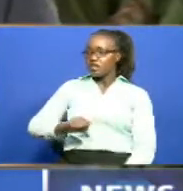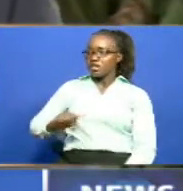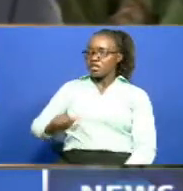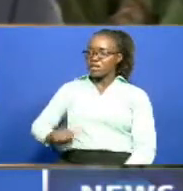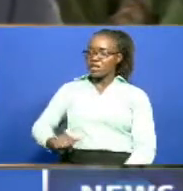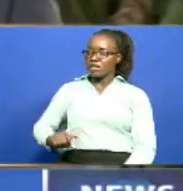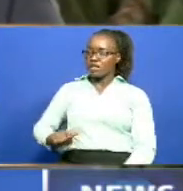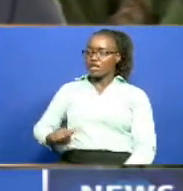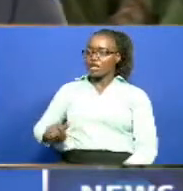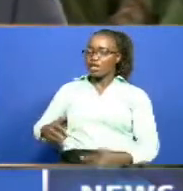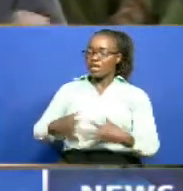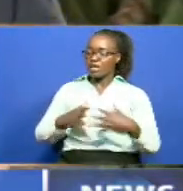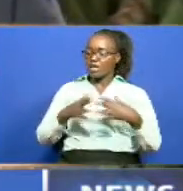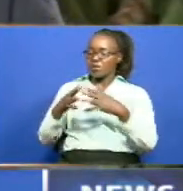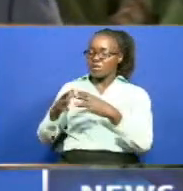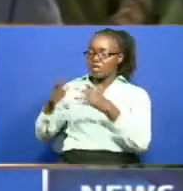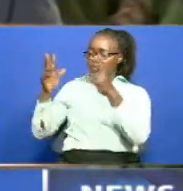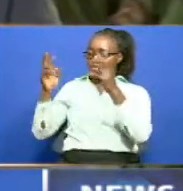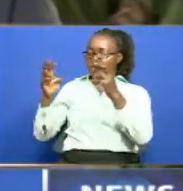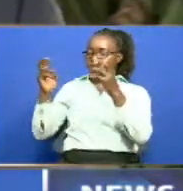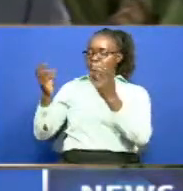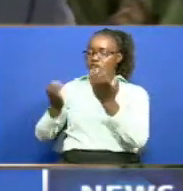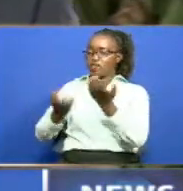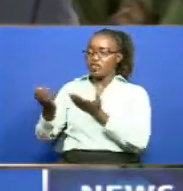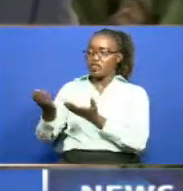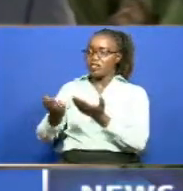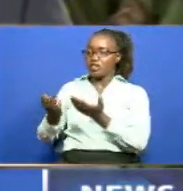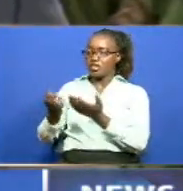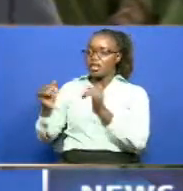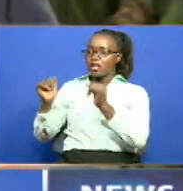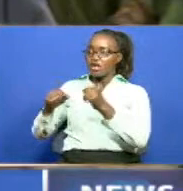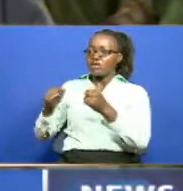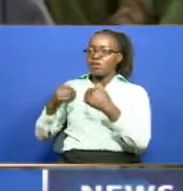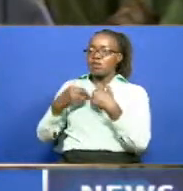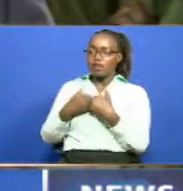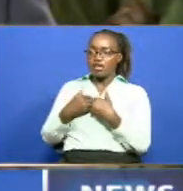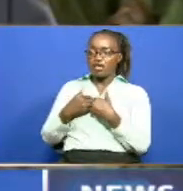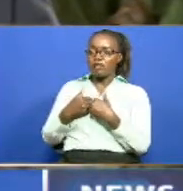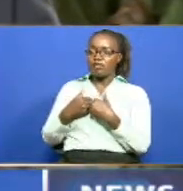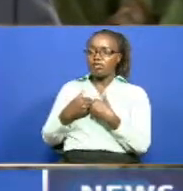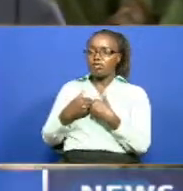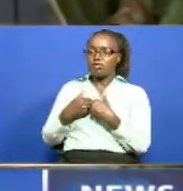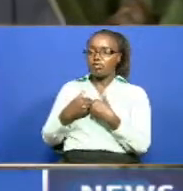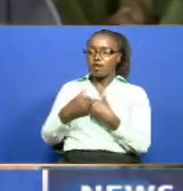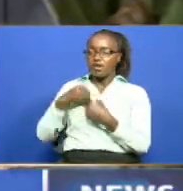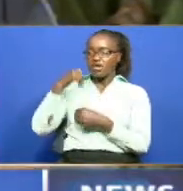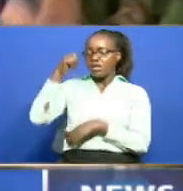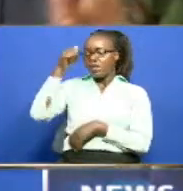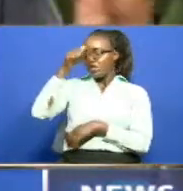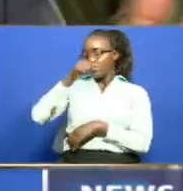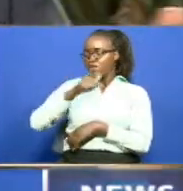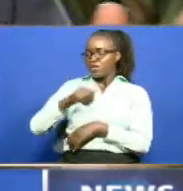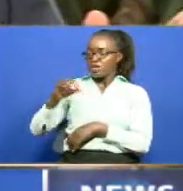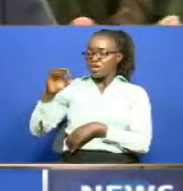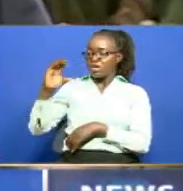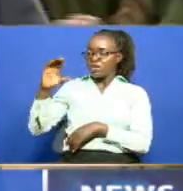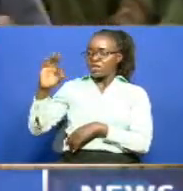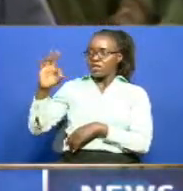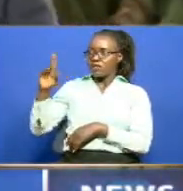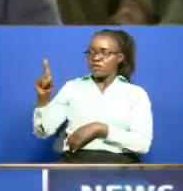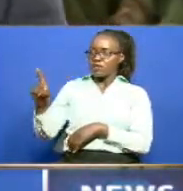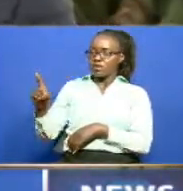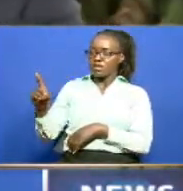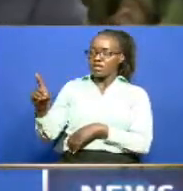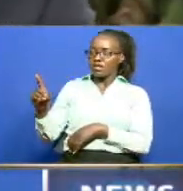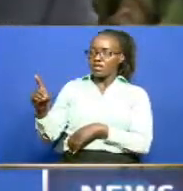China-US issues, the trade agreements we are coming up with. There's the Africa CFTA, we have Brexit going